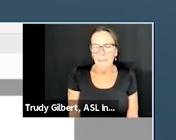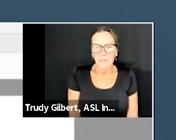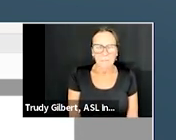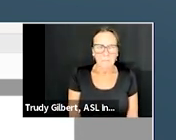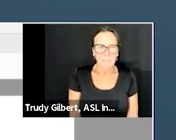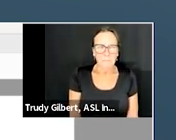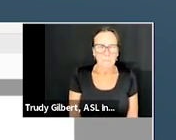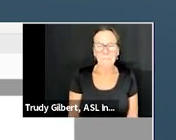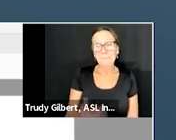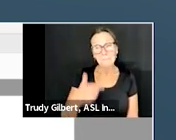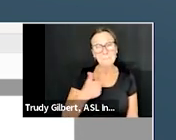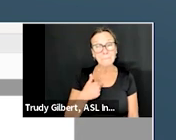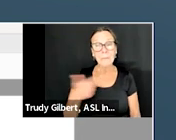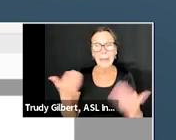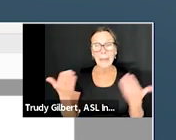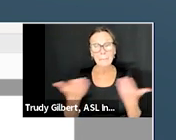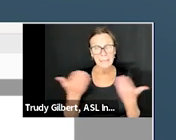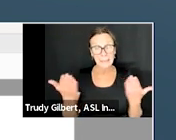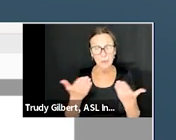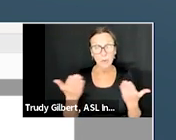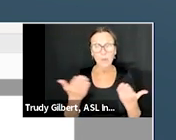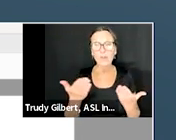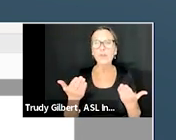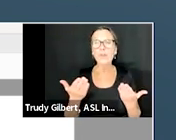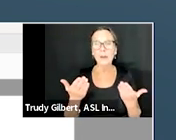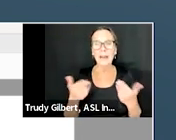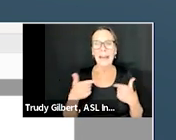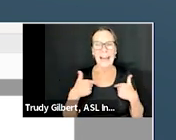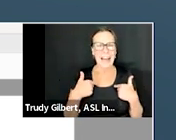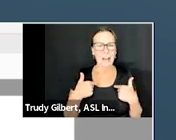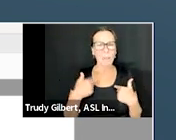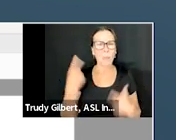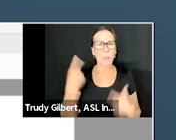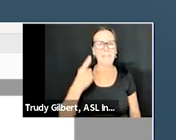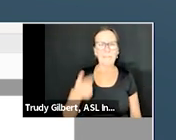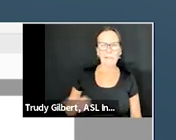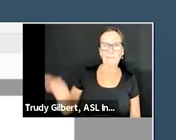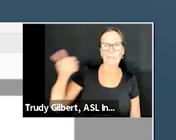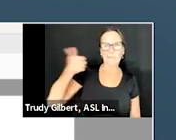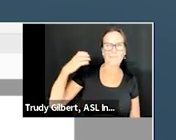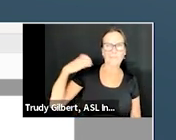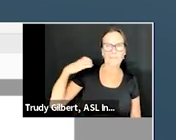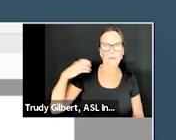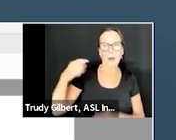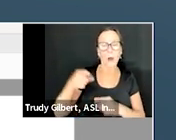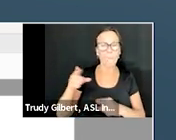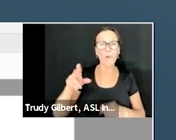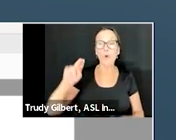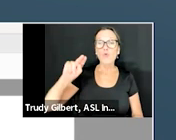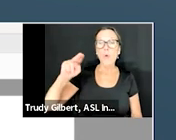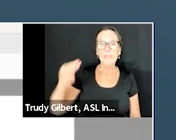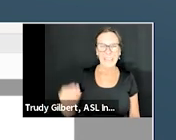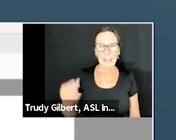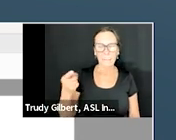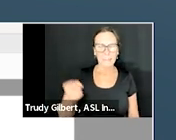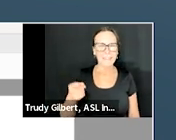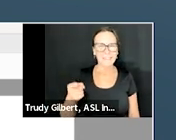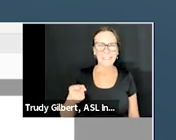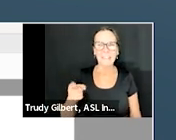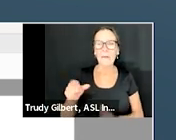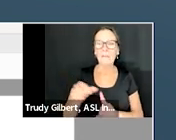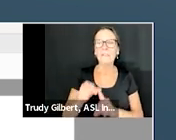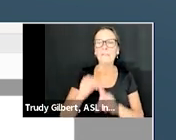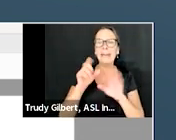I'm here this evening as one of the officers of Northampton's Special Education Parent Advisory